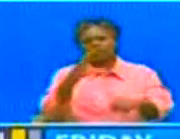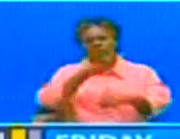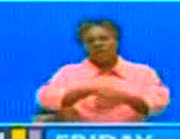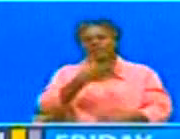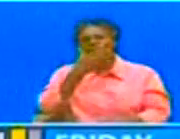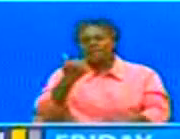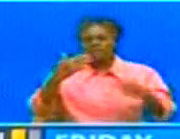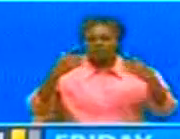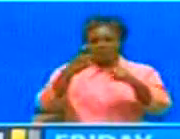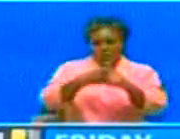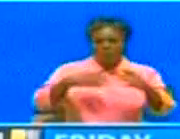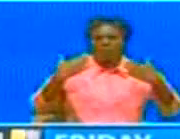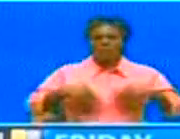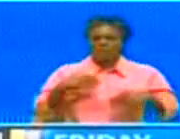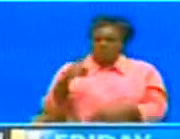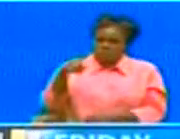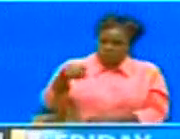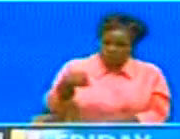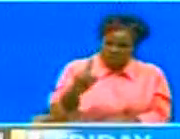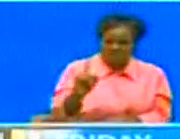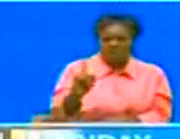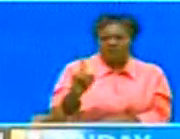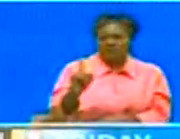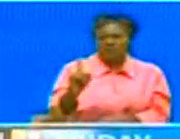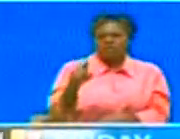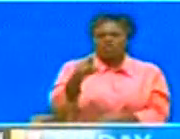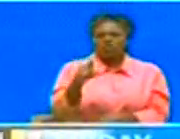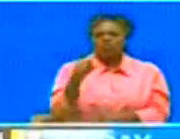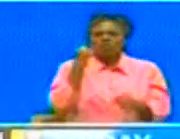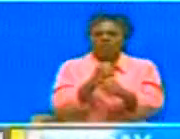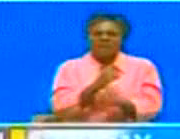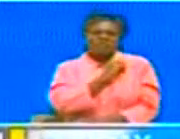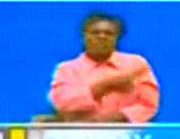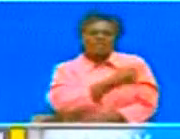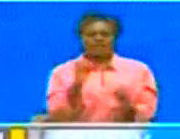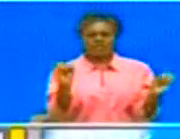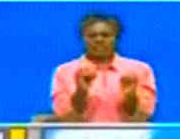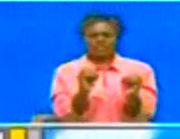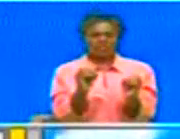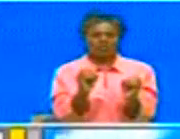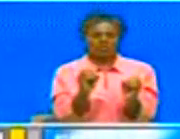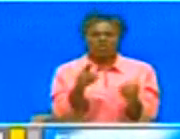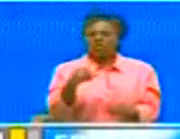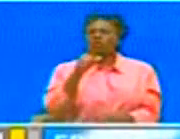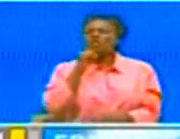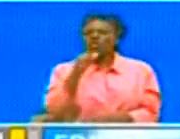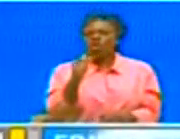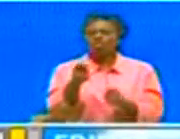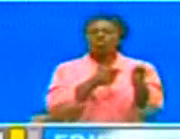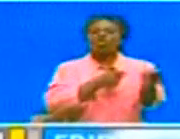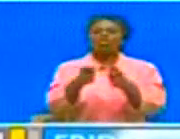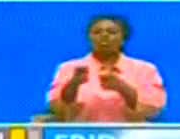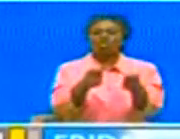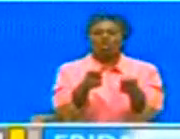of people when you don't frighten them, when you are not dominating over